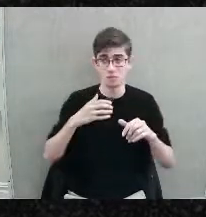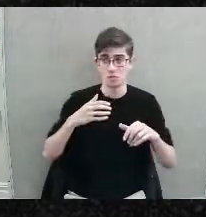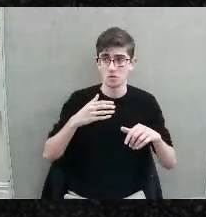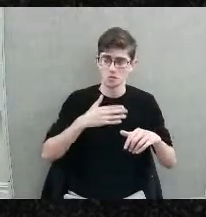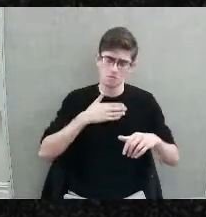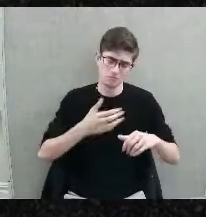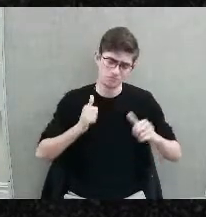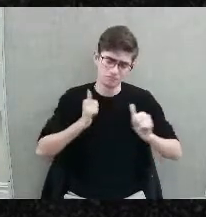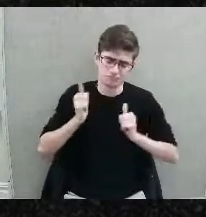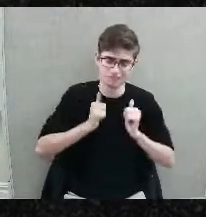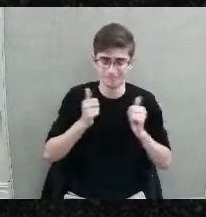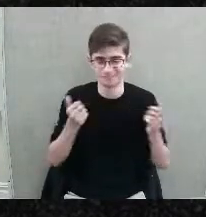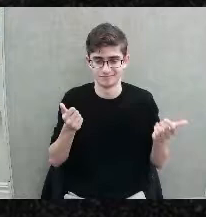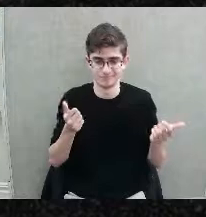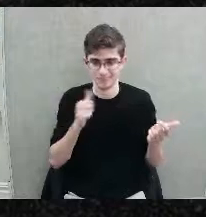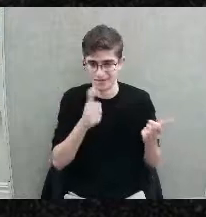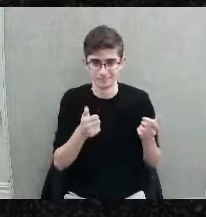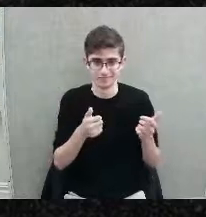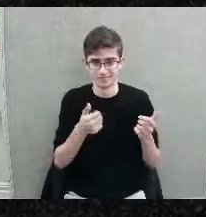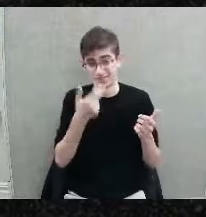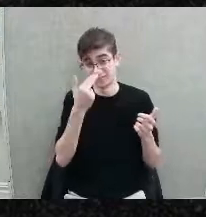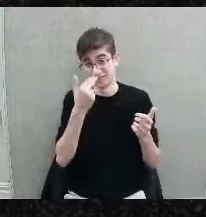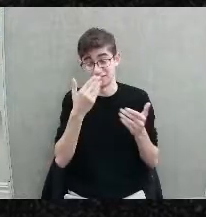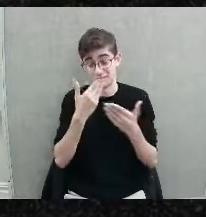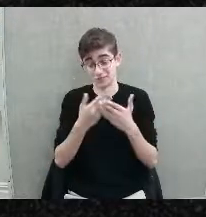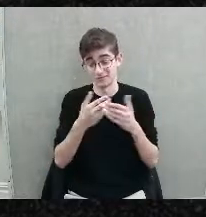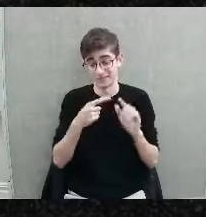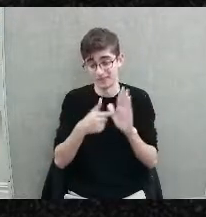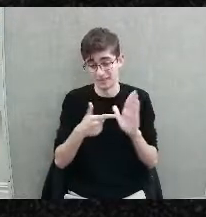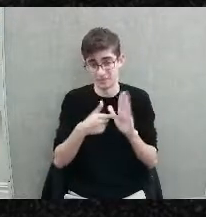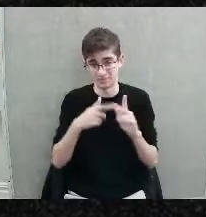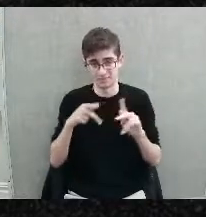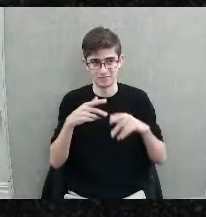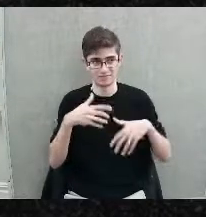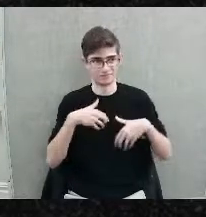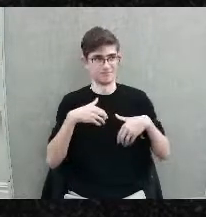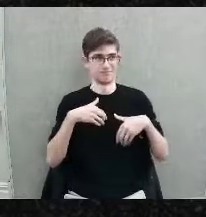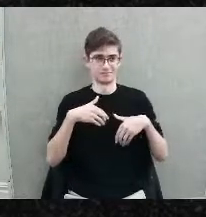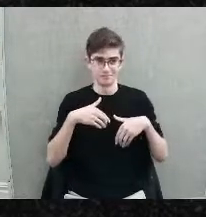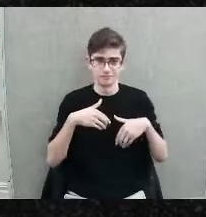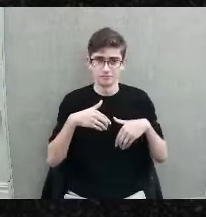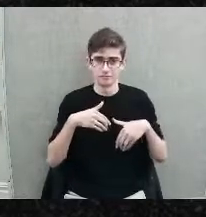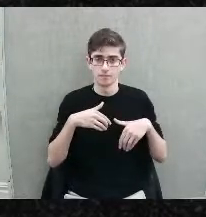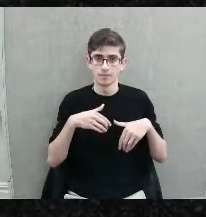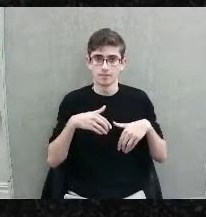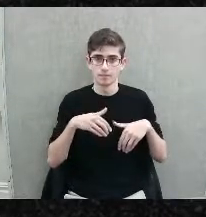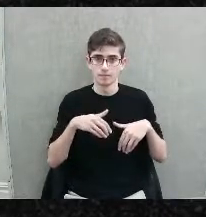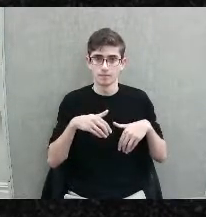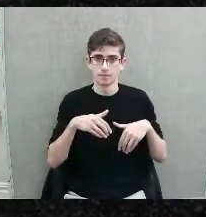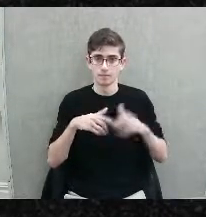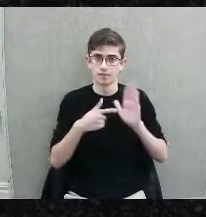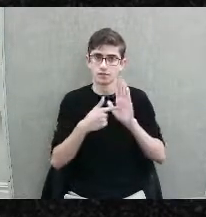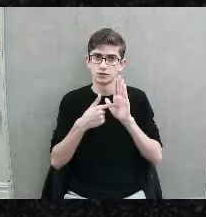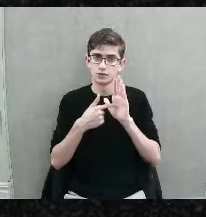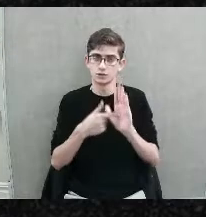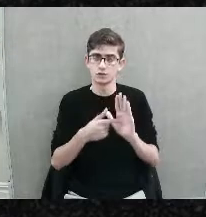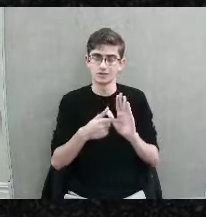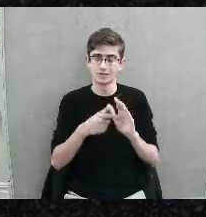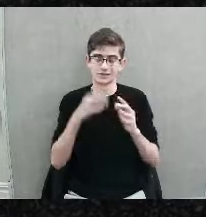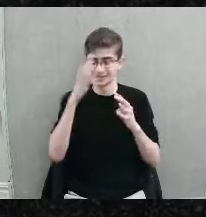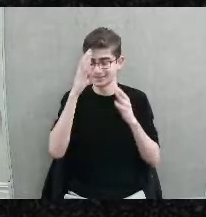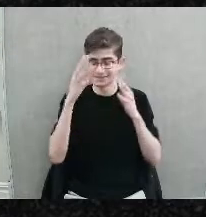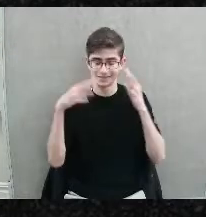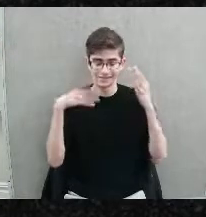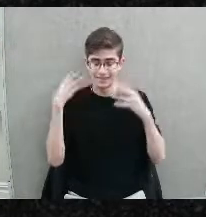insane. And just an anecdote that has nothing to do, but that that shows this insane result of